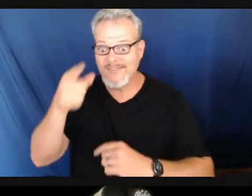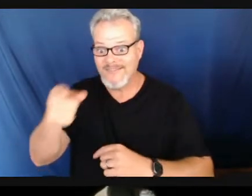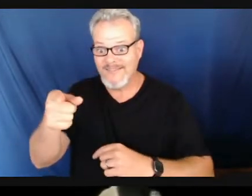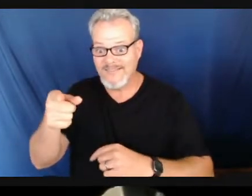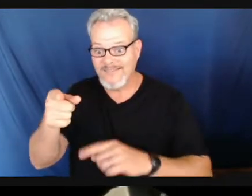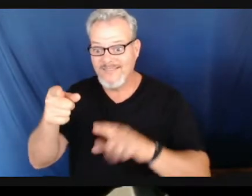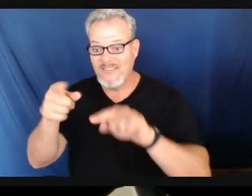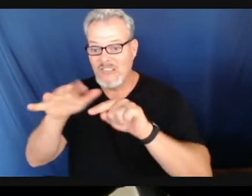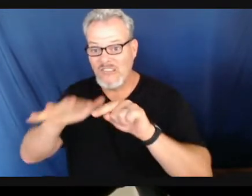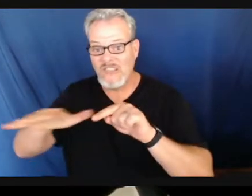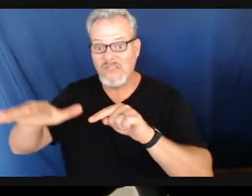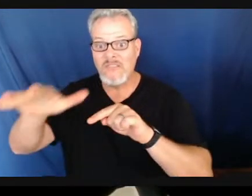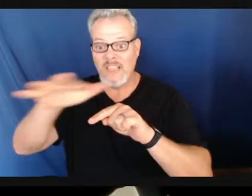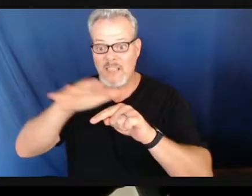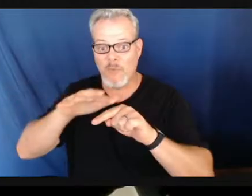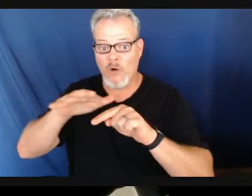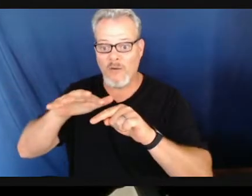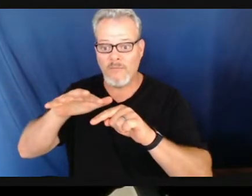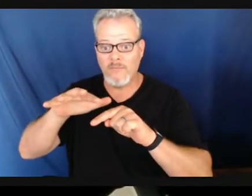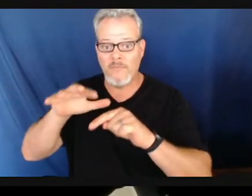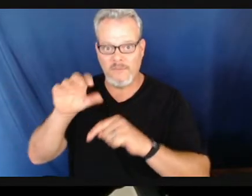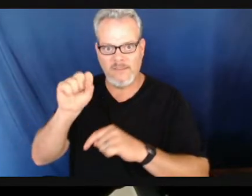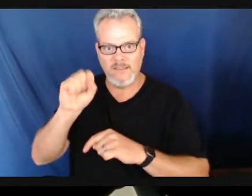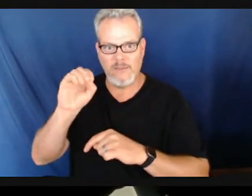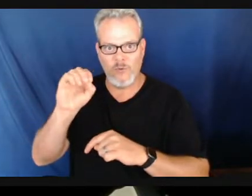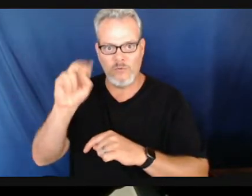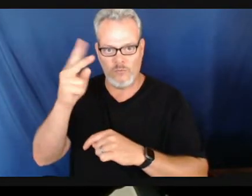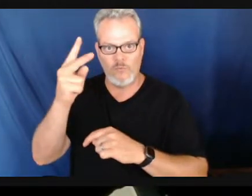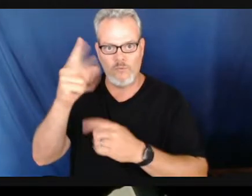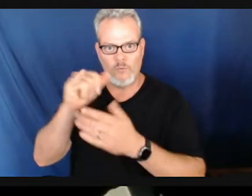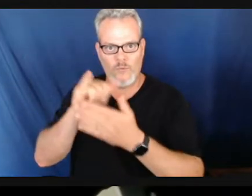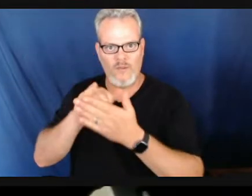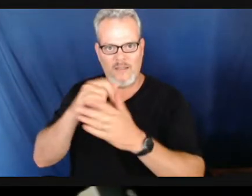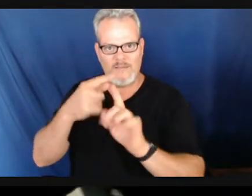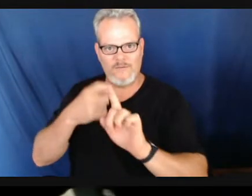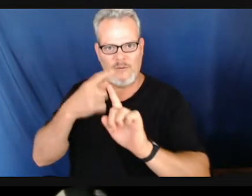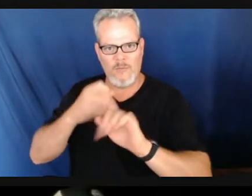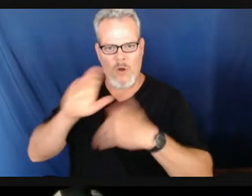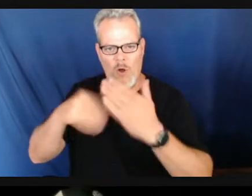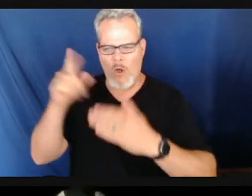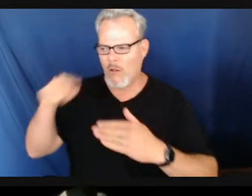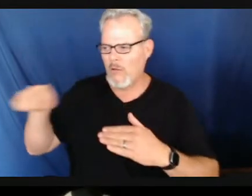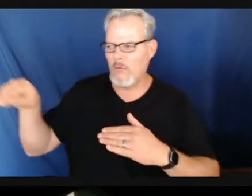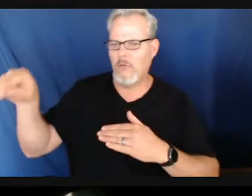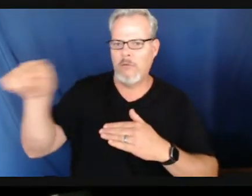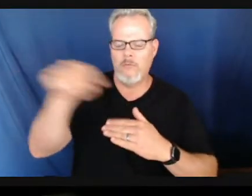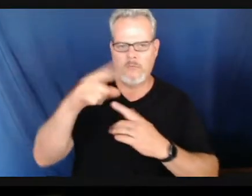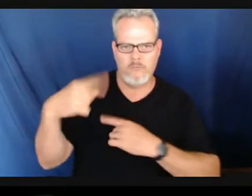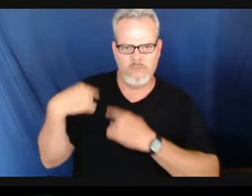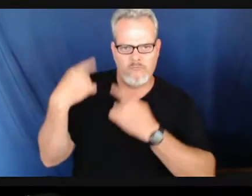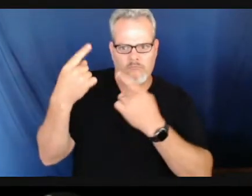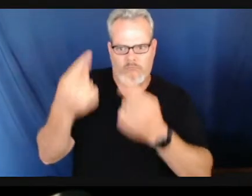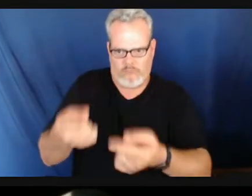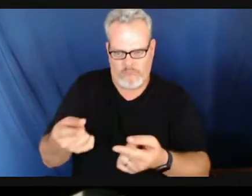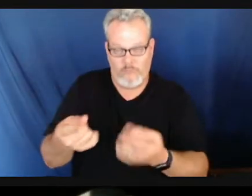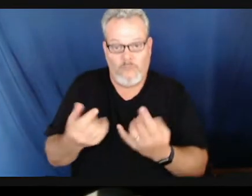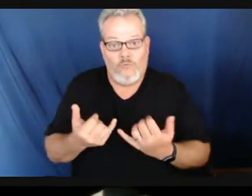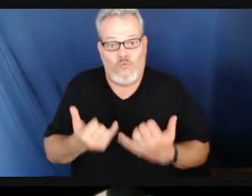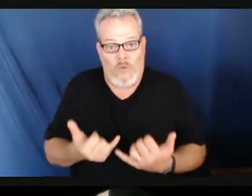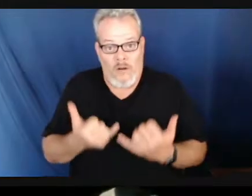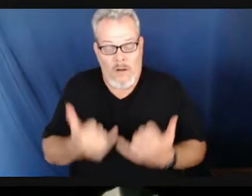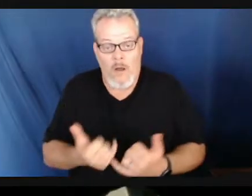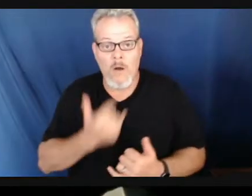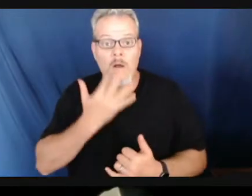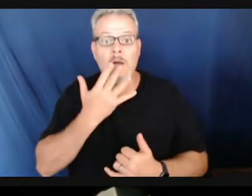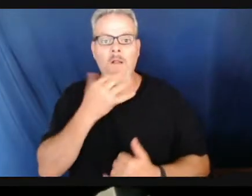sulfur dioxide in the atmosphere above us from all the recent episodes as well. So right now it's mostly in this orange,